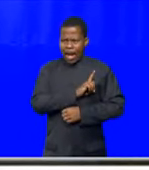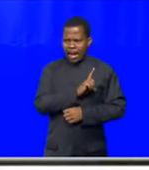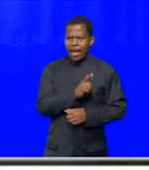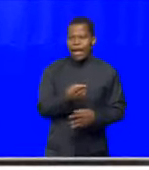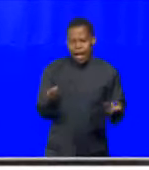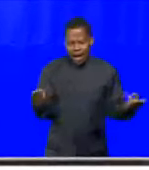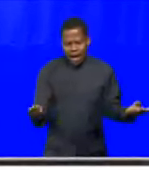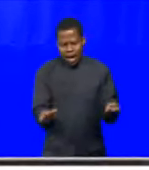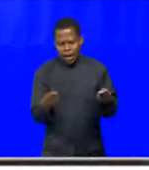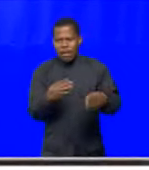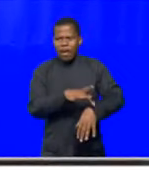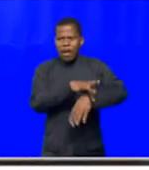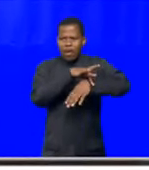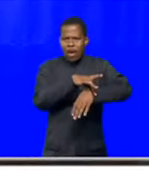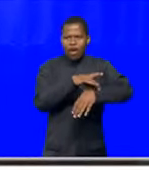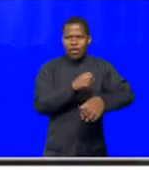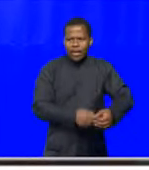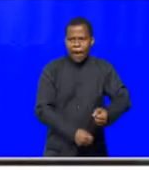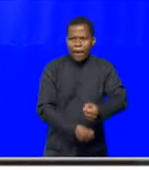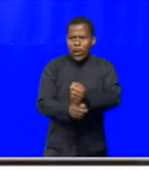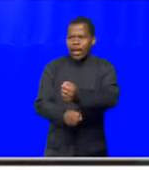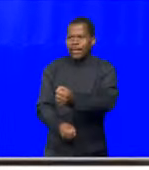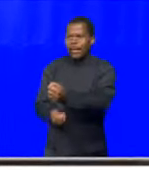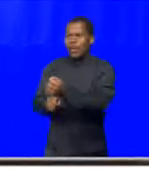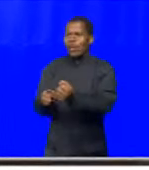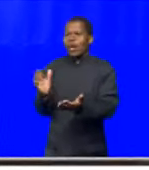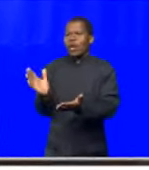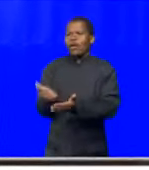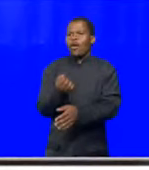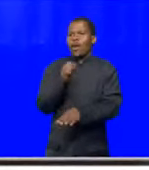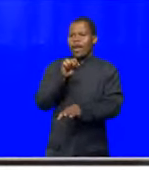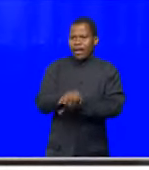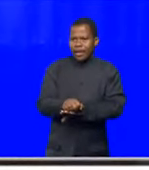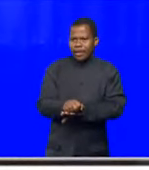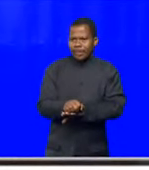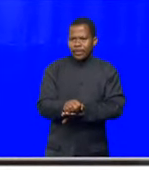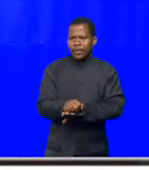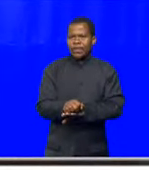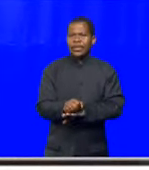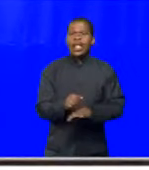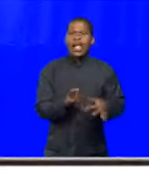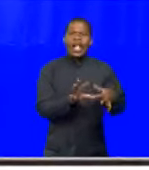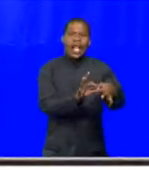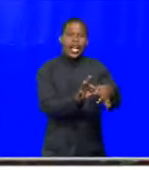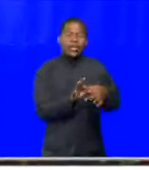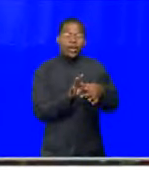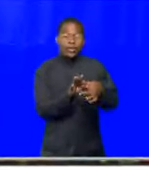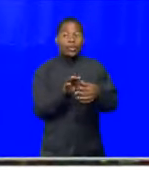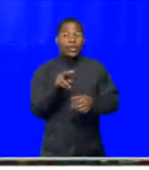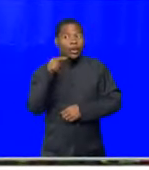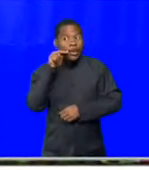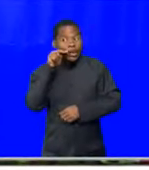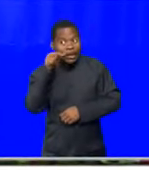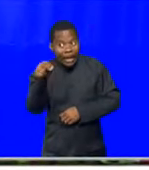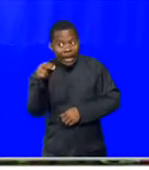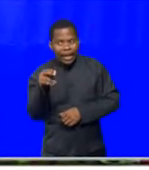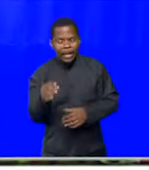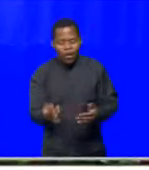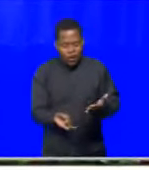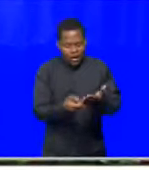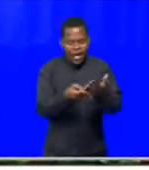give support and assistance to these people. The organization needs all sorts of assistance from